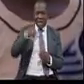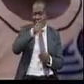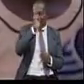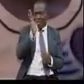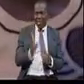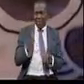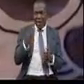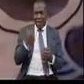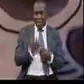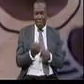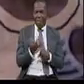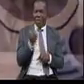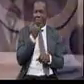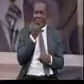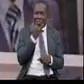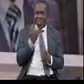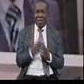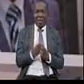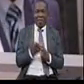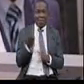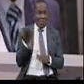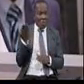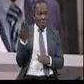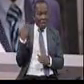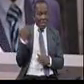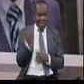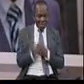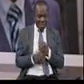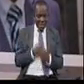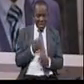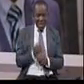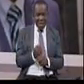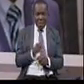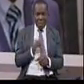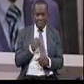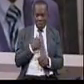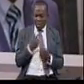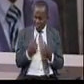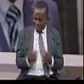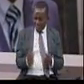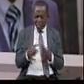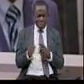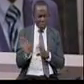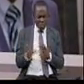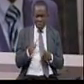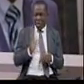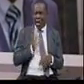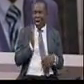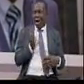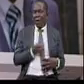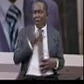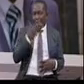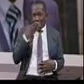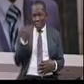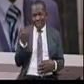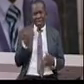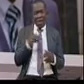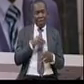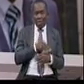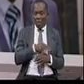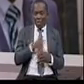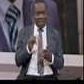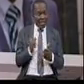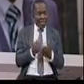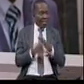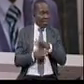last year we were doing our best as human to see how we can package this program, but it didn't work out. But at the appointed time,